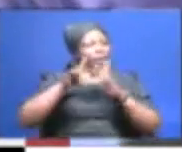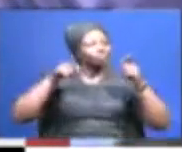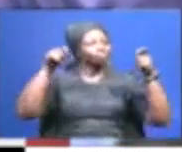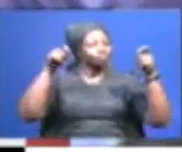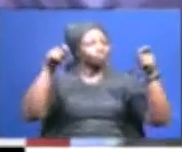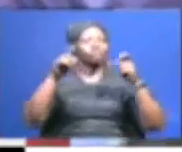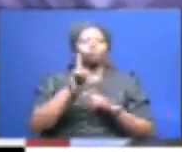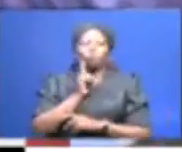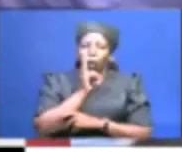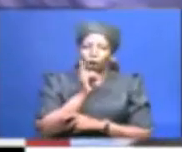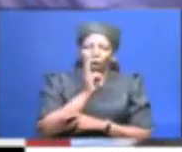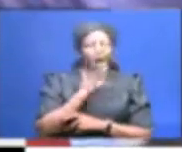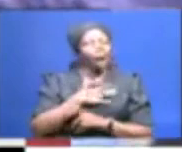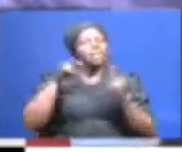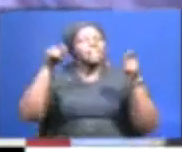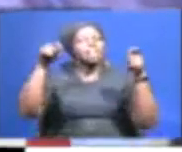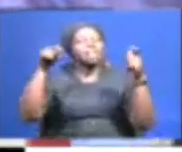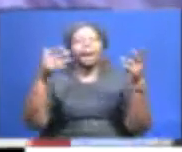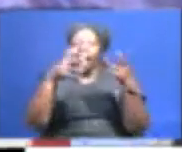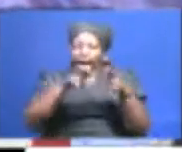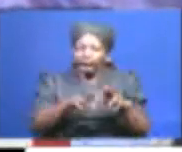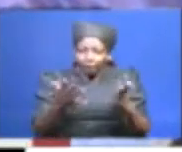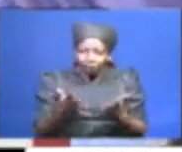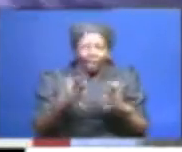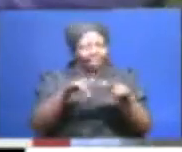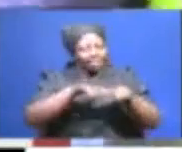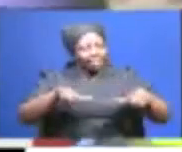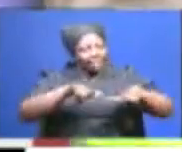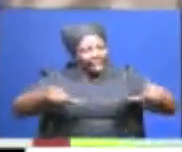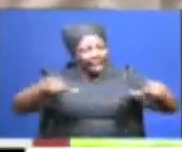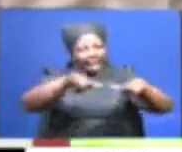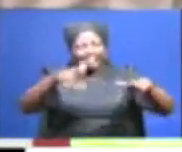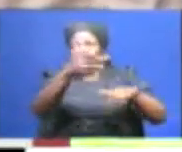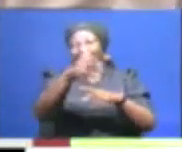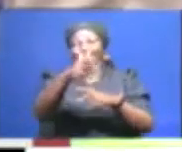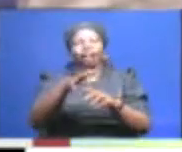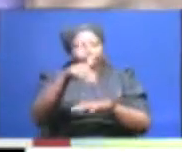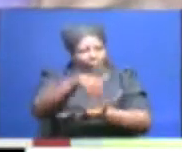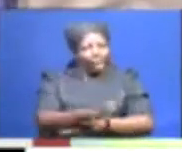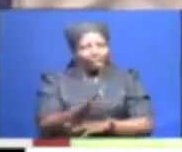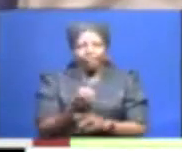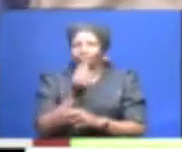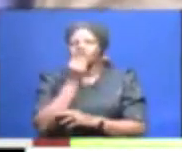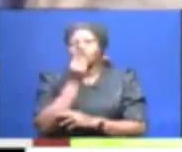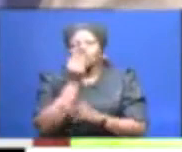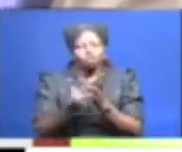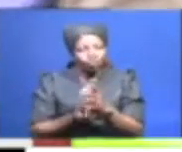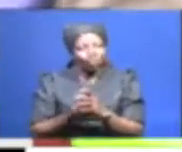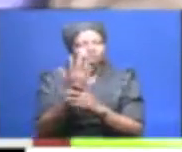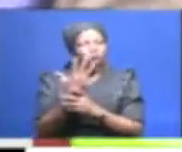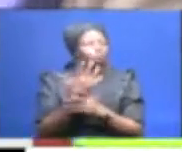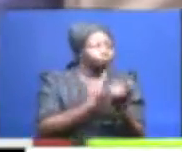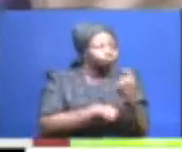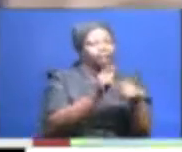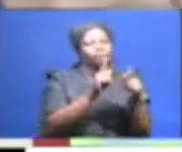Kesho maandamano yetu ni kwa mashamba, kupanda chakula tulishe wa Kenya na familia zetu.